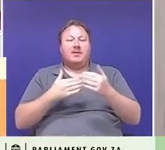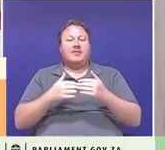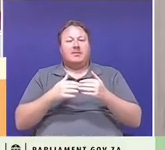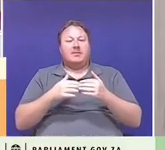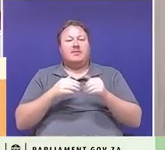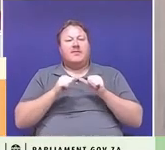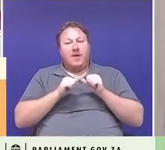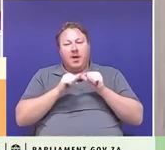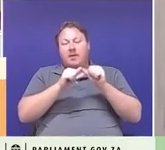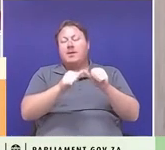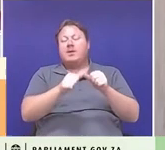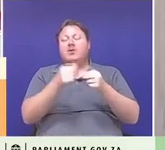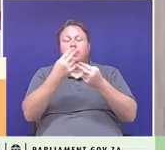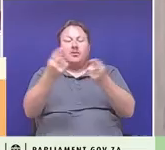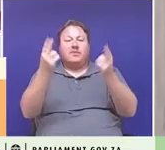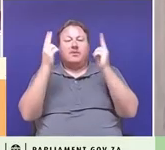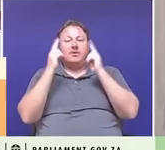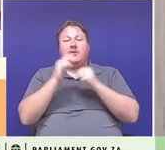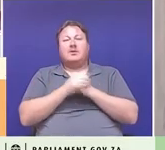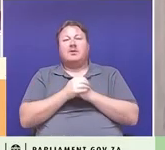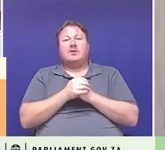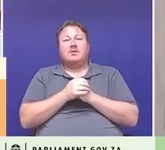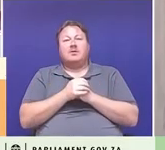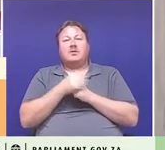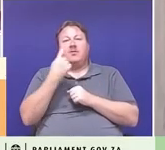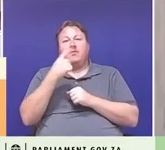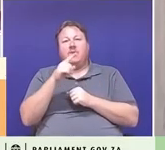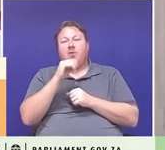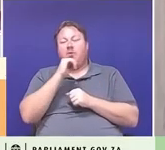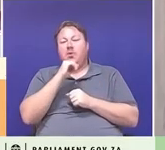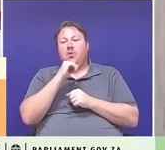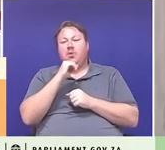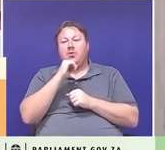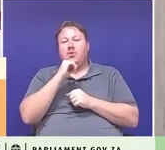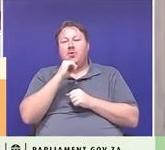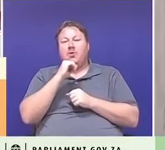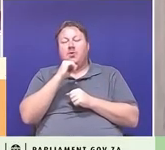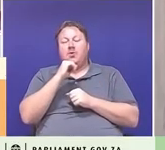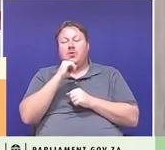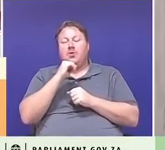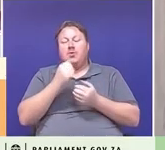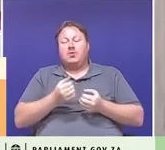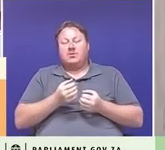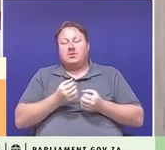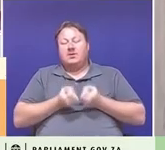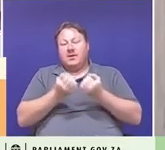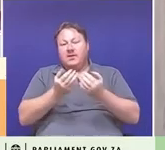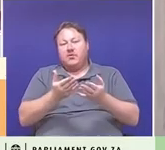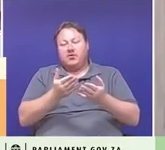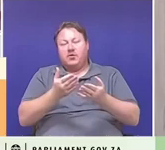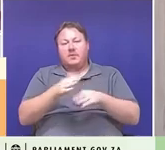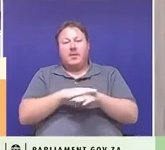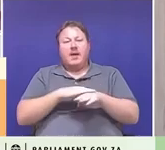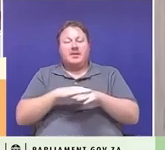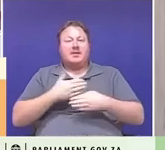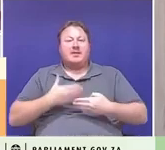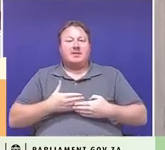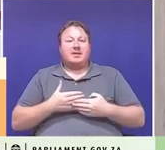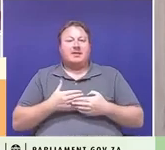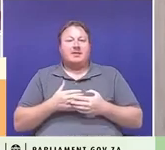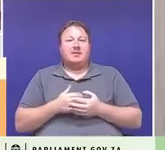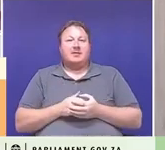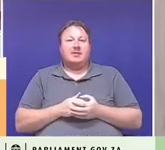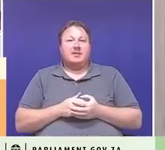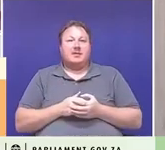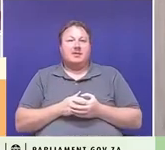viable municipalities for enhanced service delivery of basic services, unquote, was not chosen for